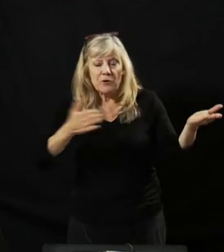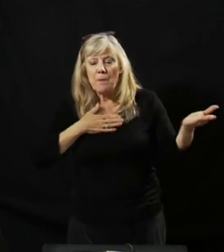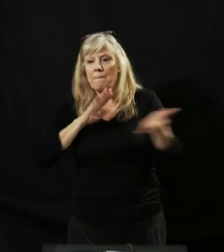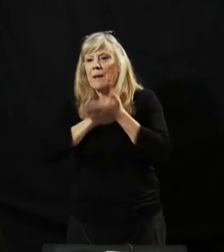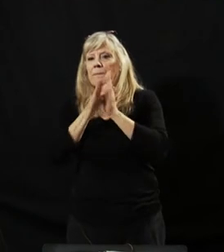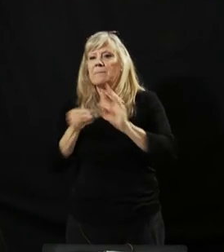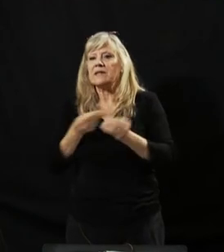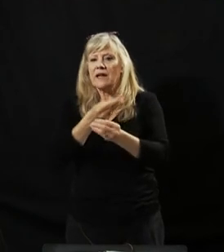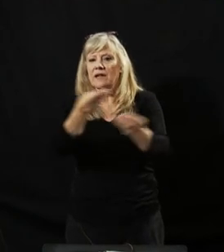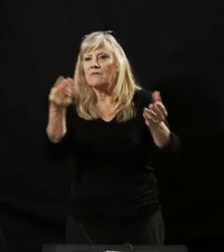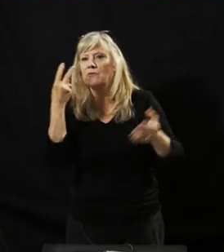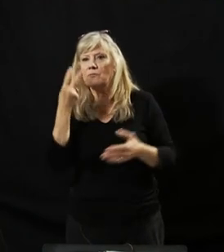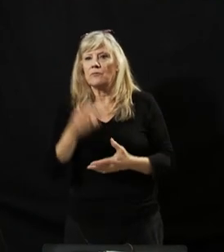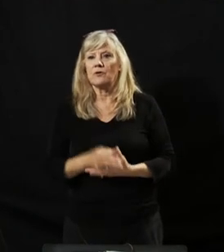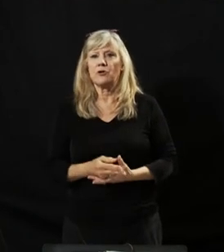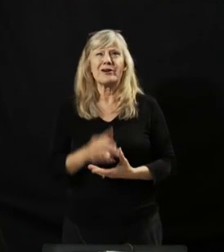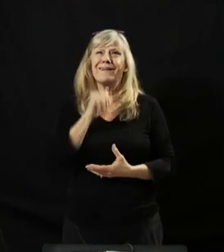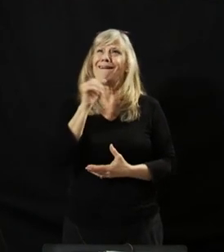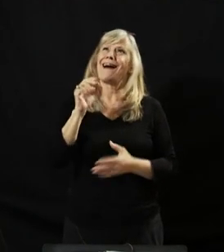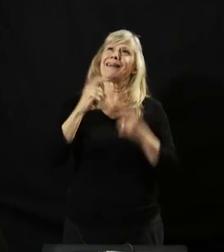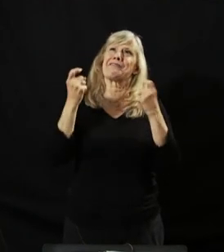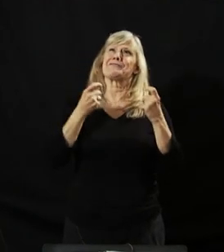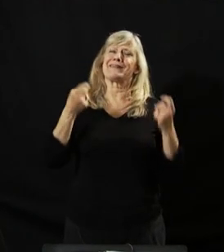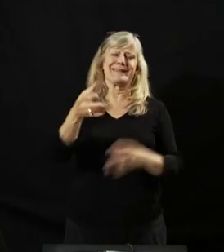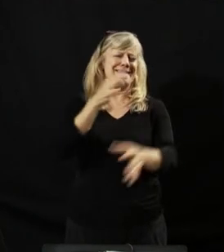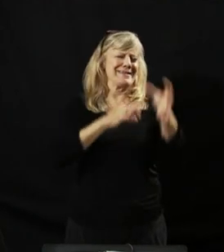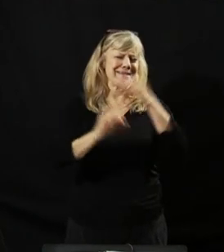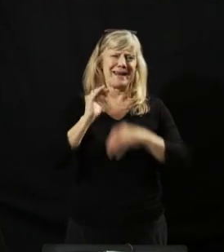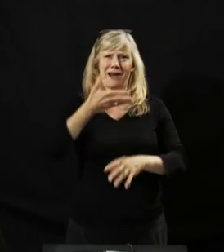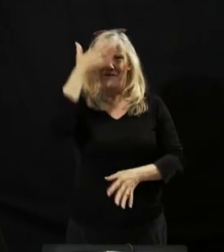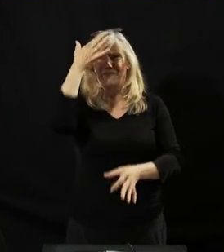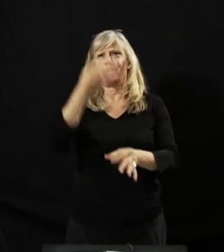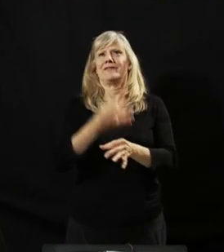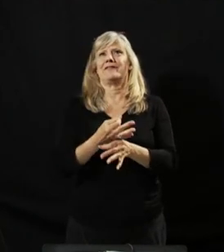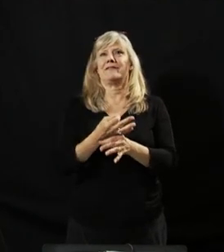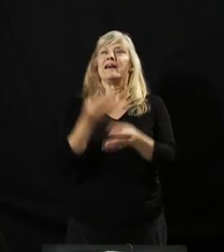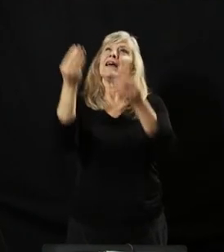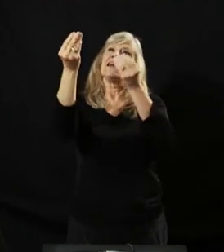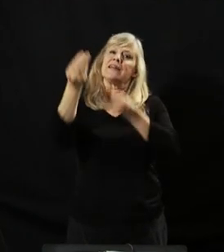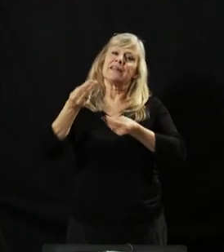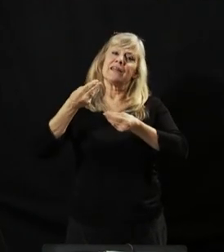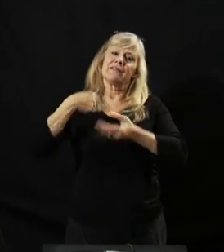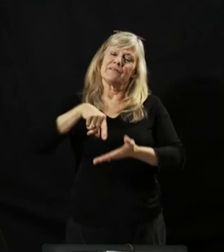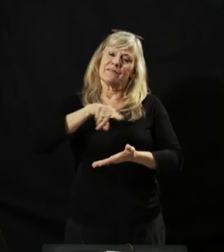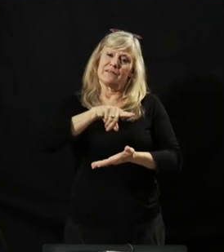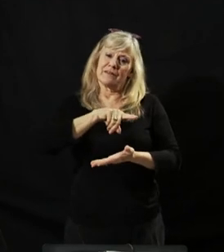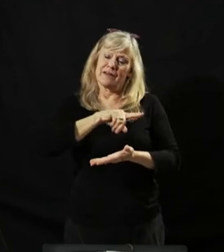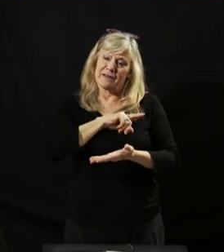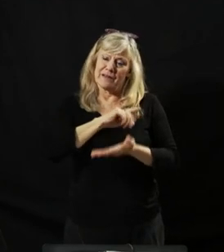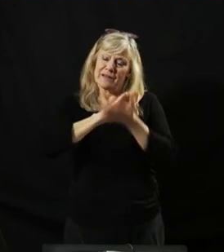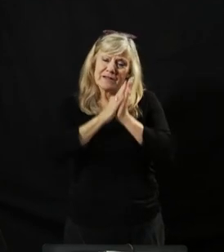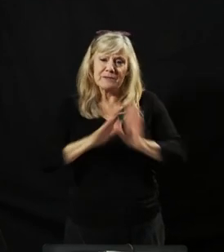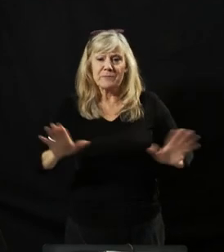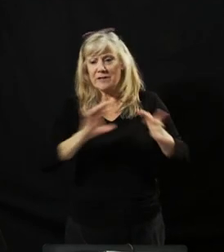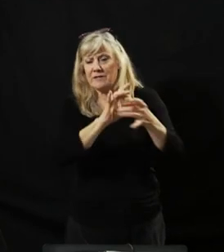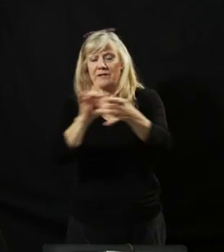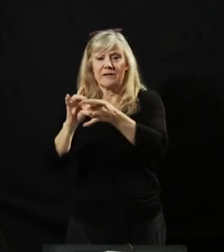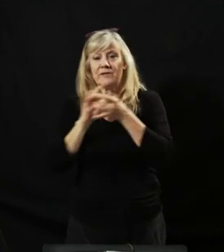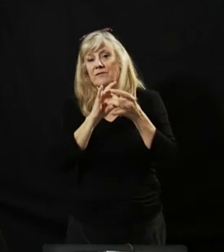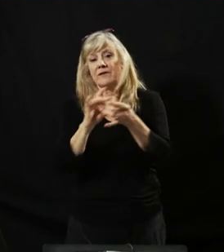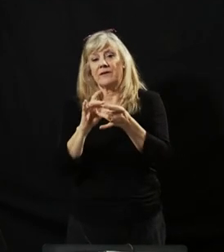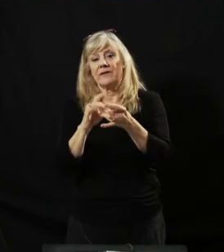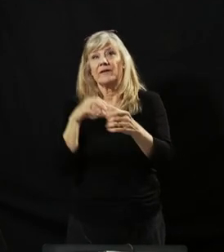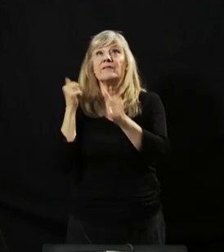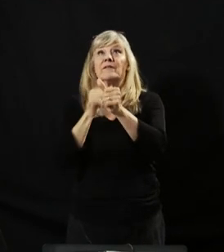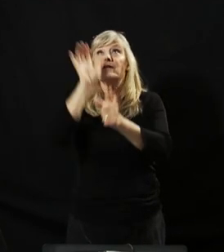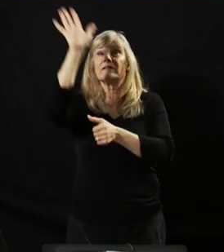peace I give you," look not on our sins, but on the faith of your church, and graciously grant her peace and unity